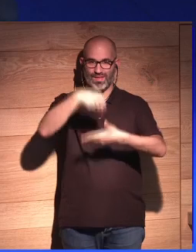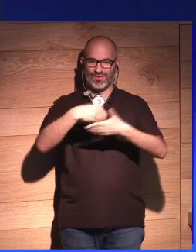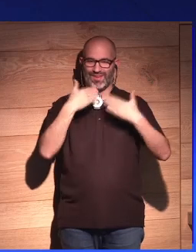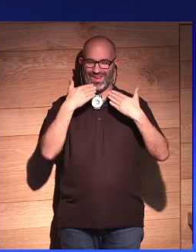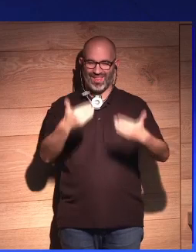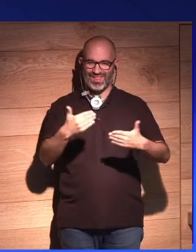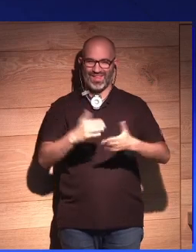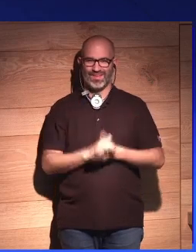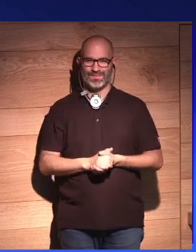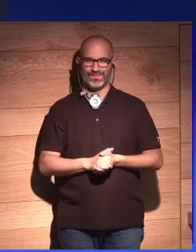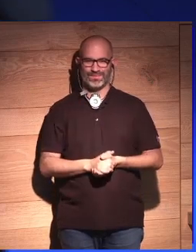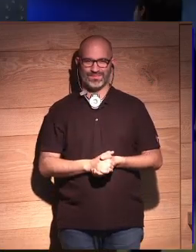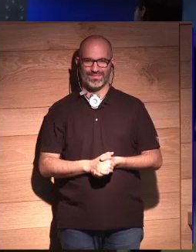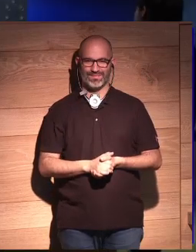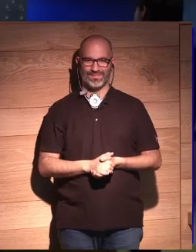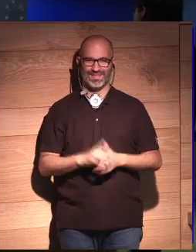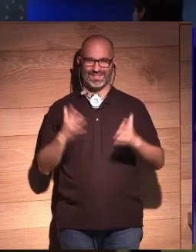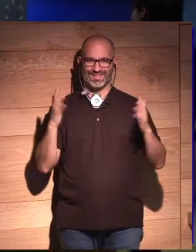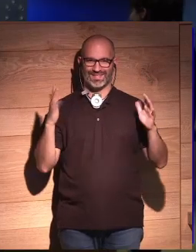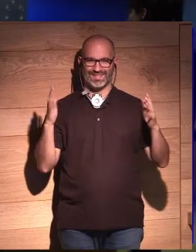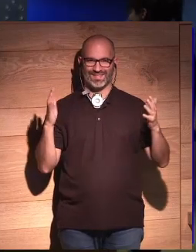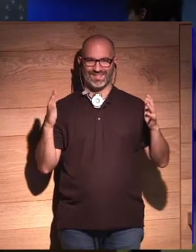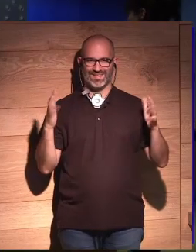this festival, or for this festival. Thank you very much.